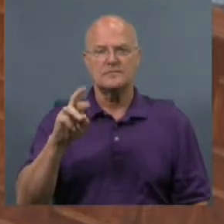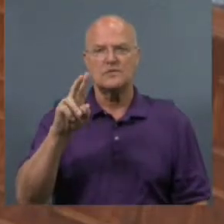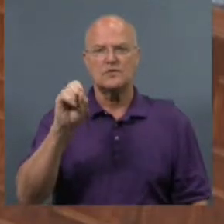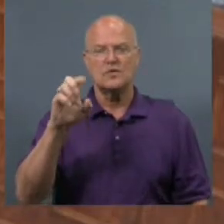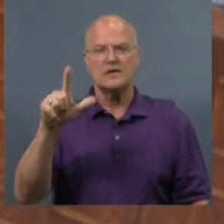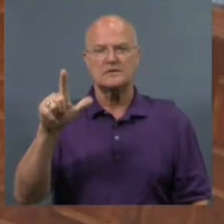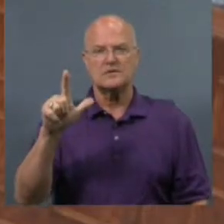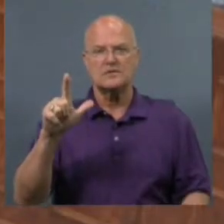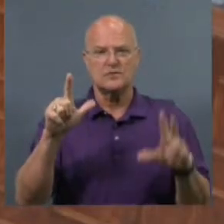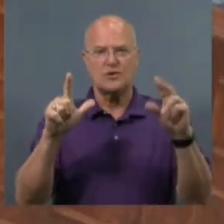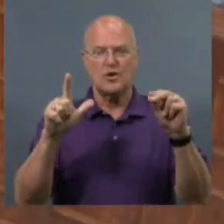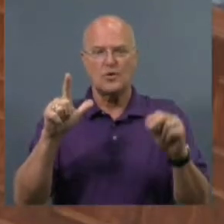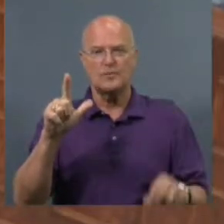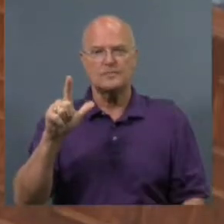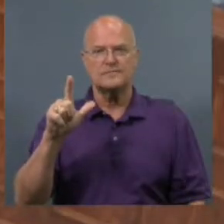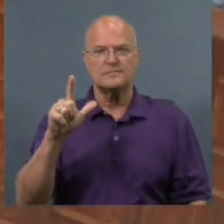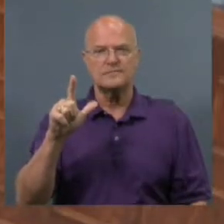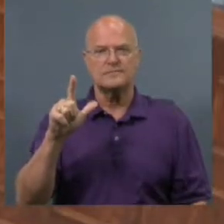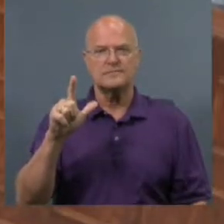Russell? No.